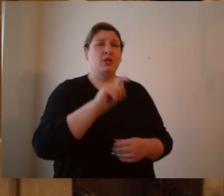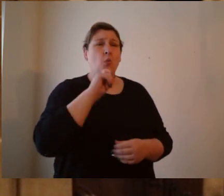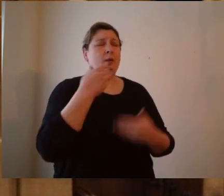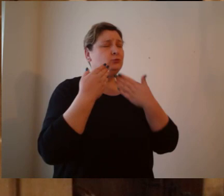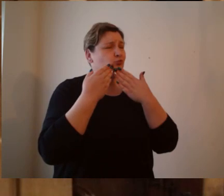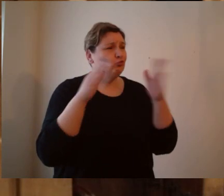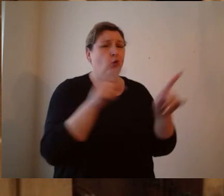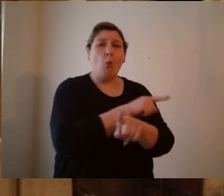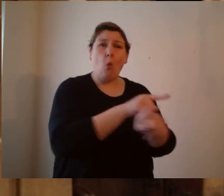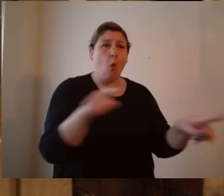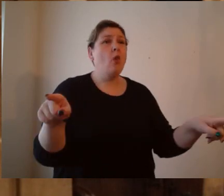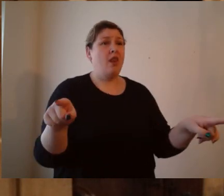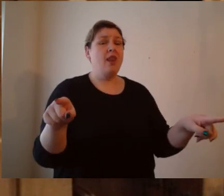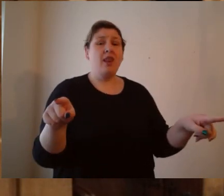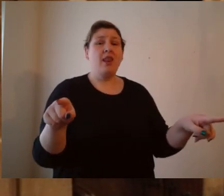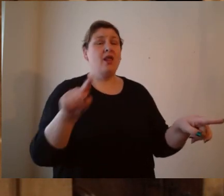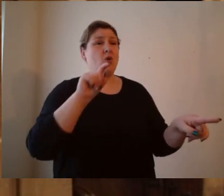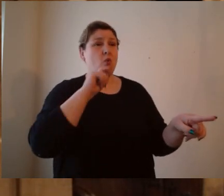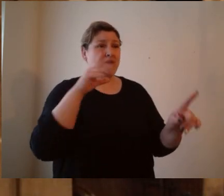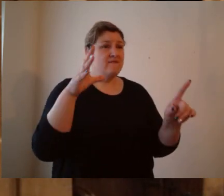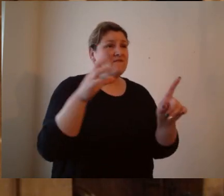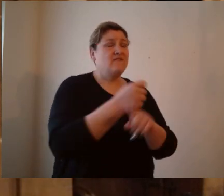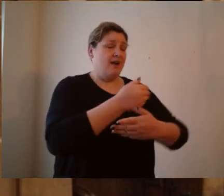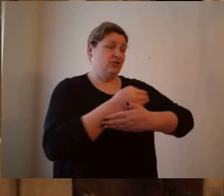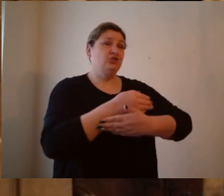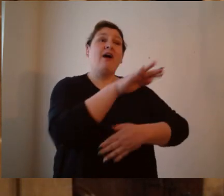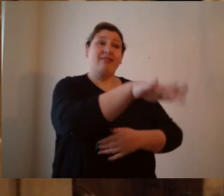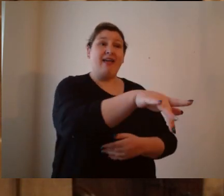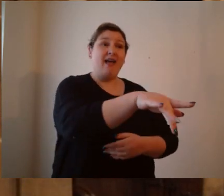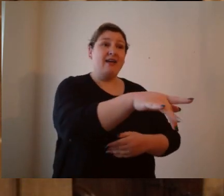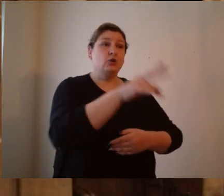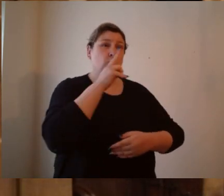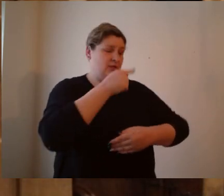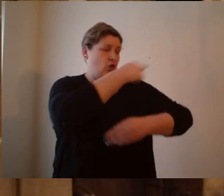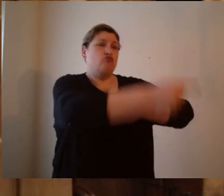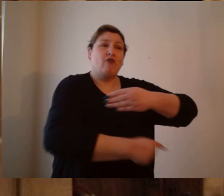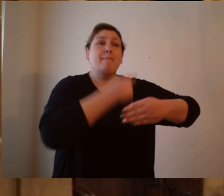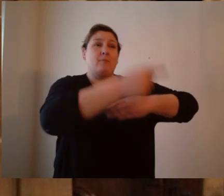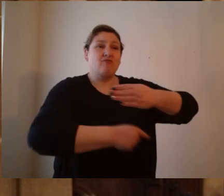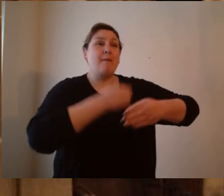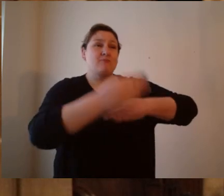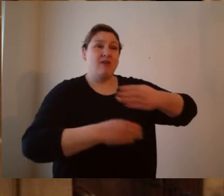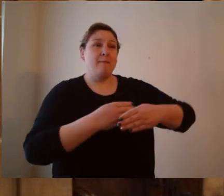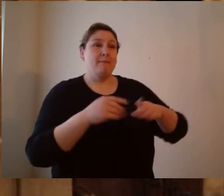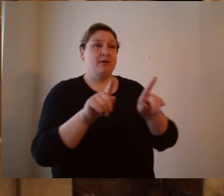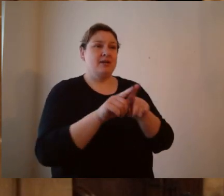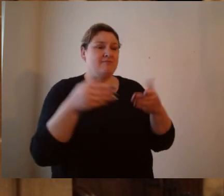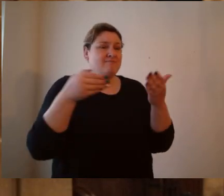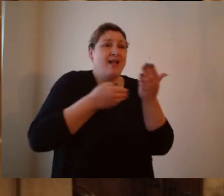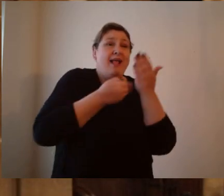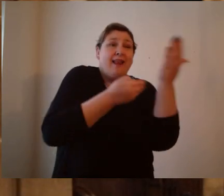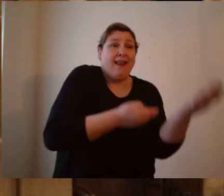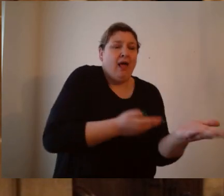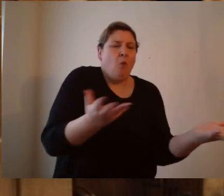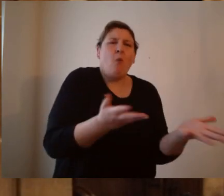This will be a sign for you. You will find a child wrapped in bands of cloth and lying